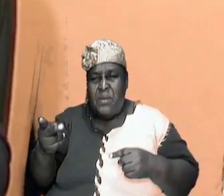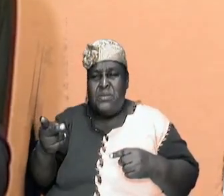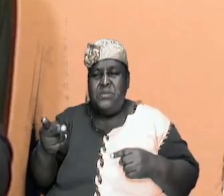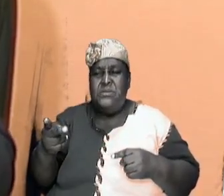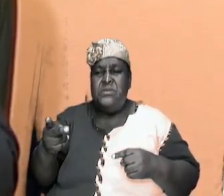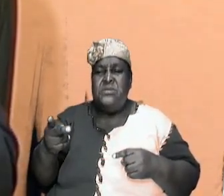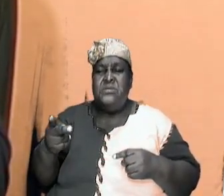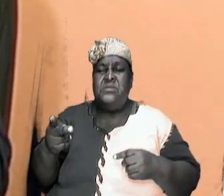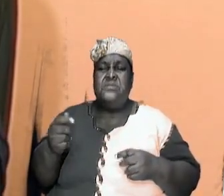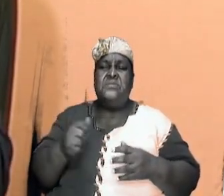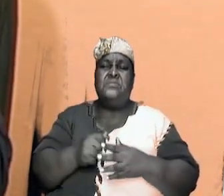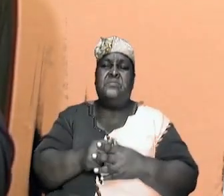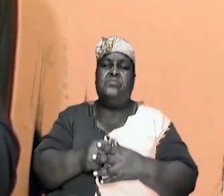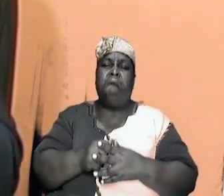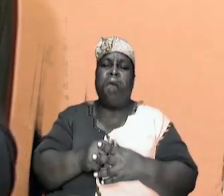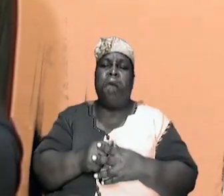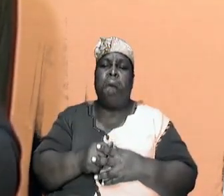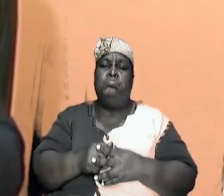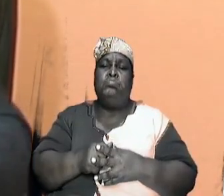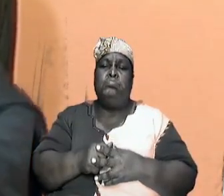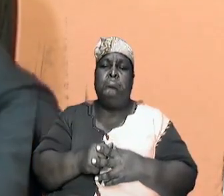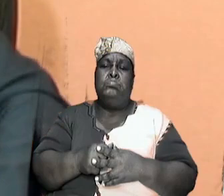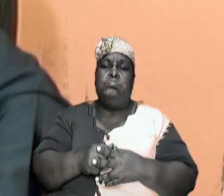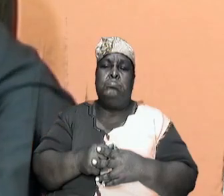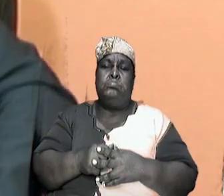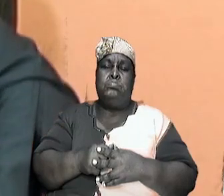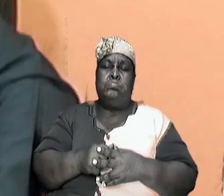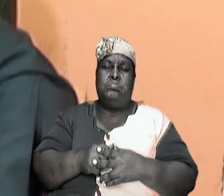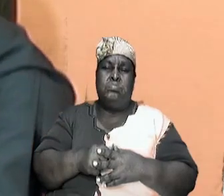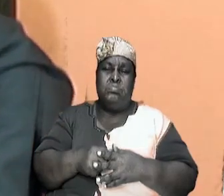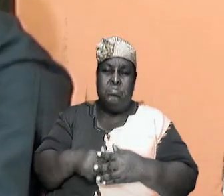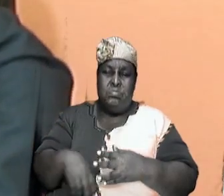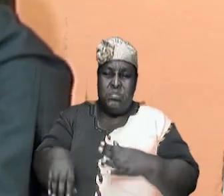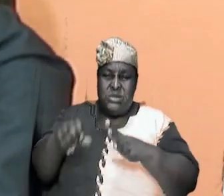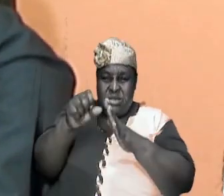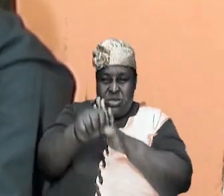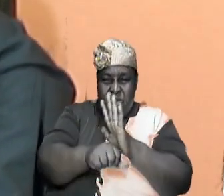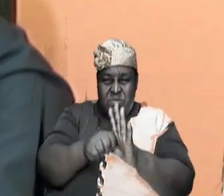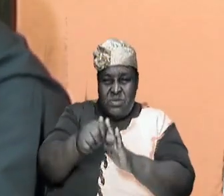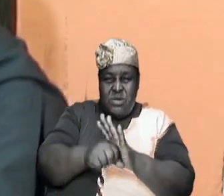at the subject and what was being discussed here,